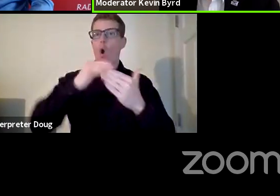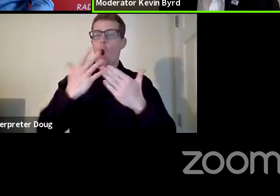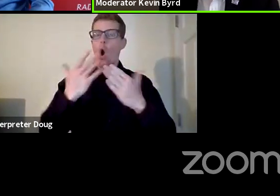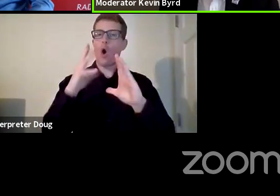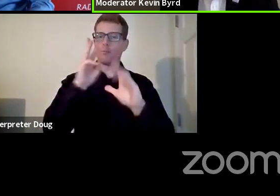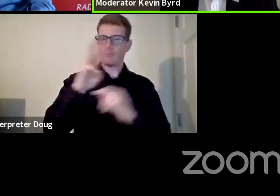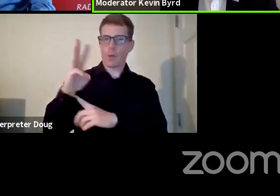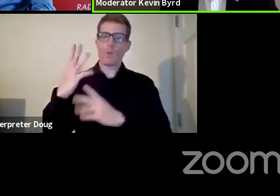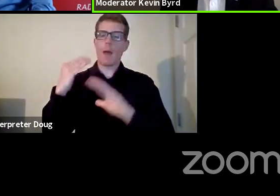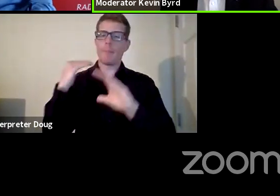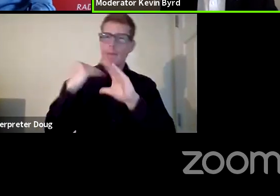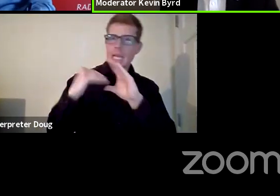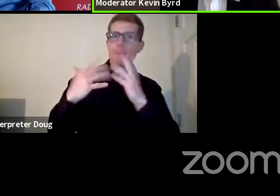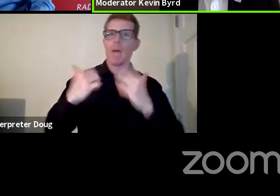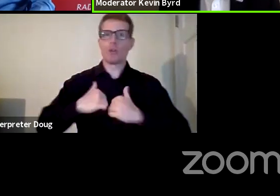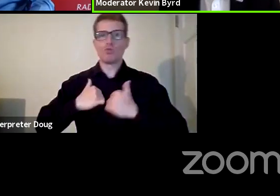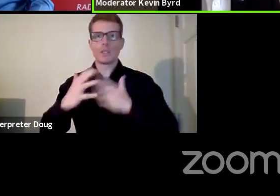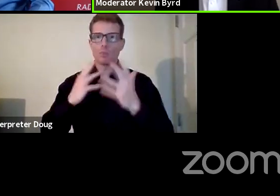those contacts with us.